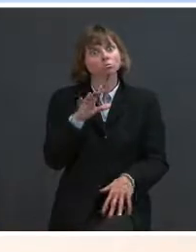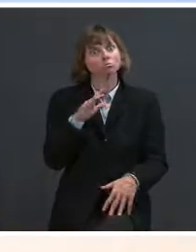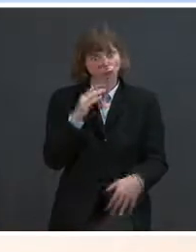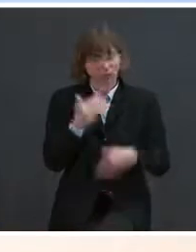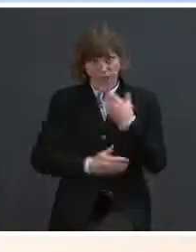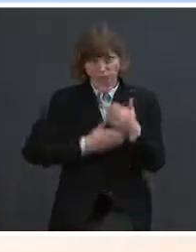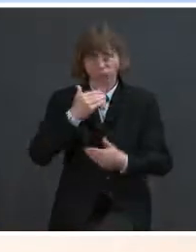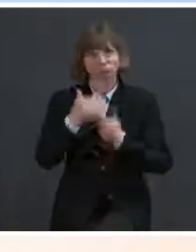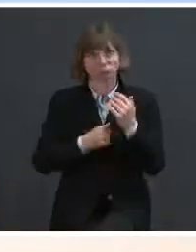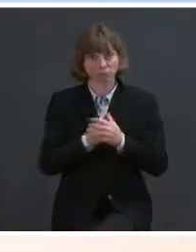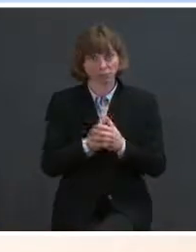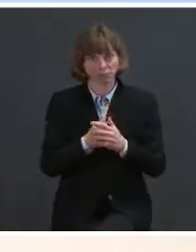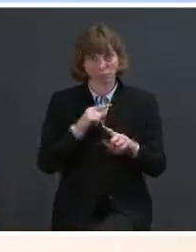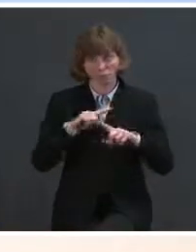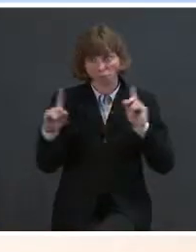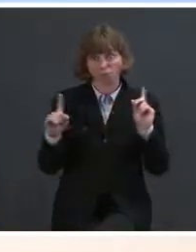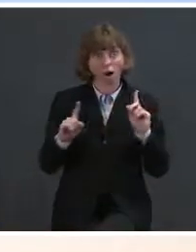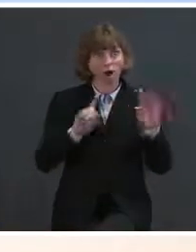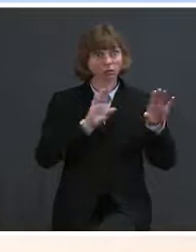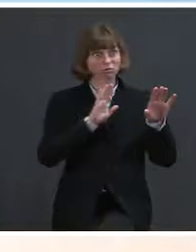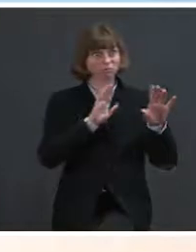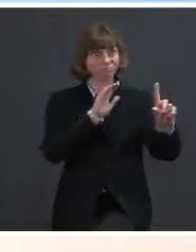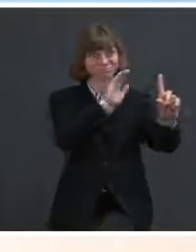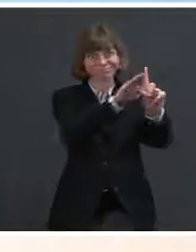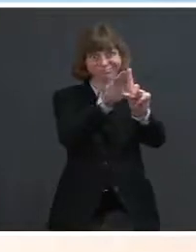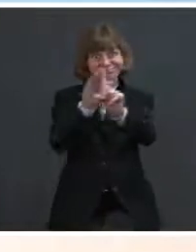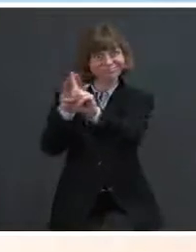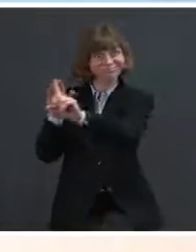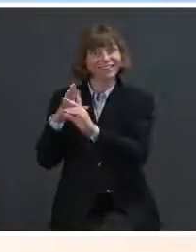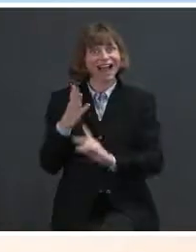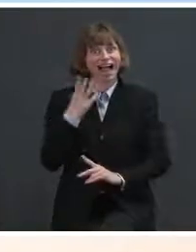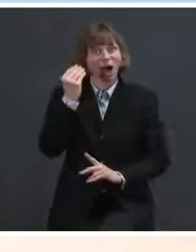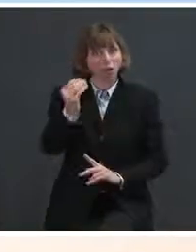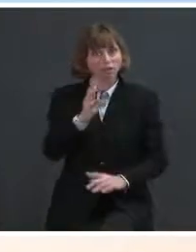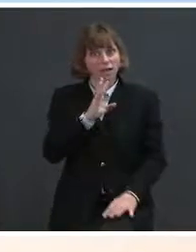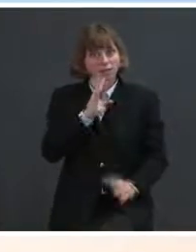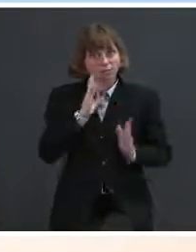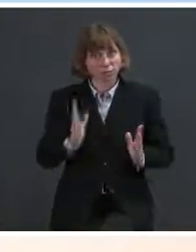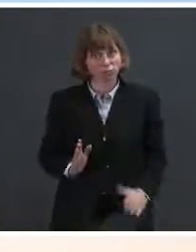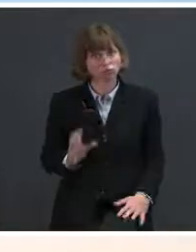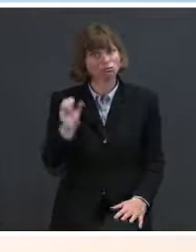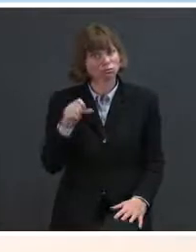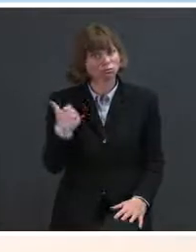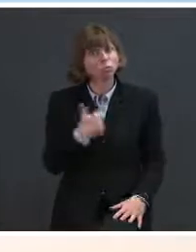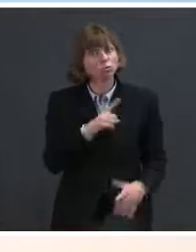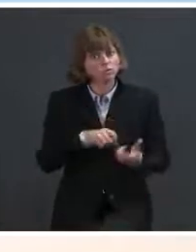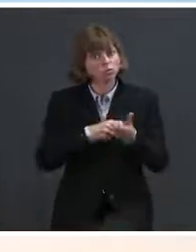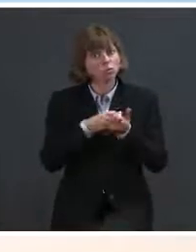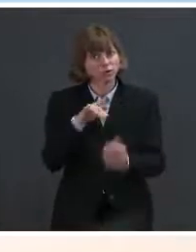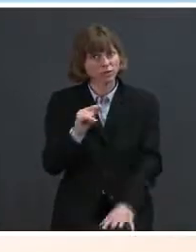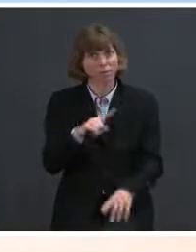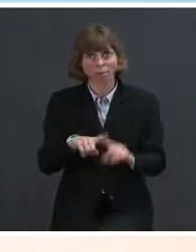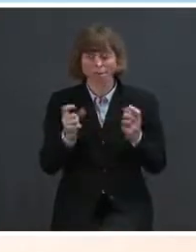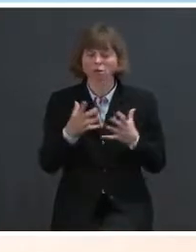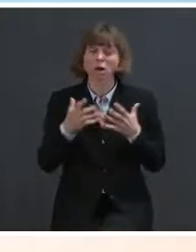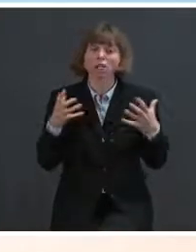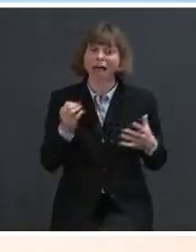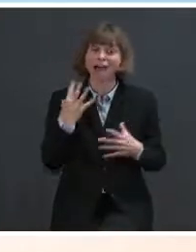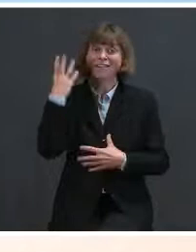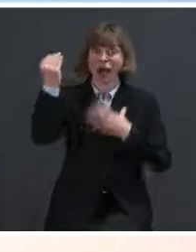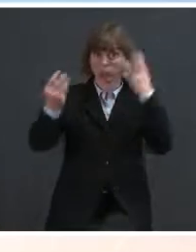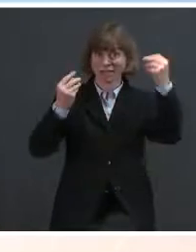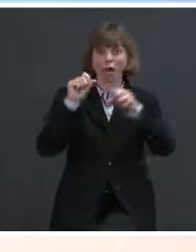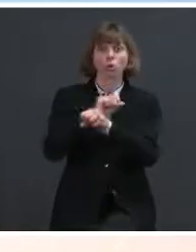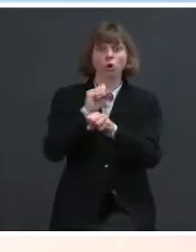of elevating outside voices, we certainly support that. But there's a lot of outside work that's happening